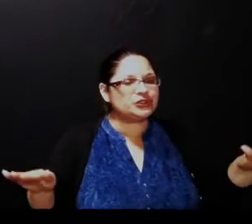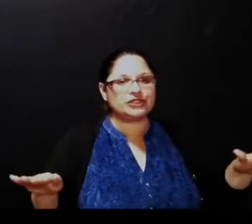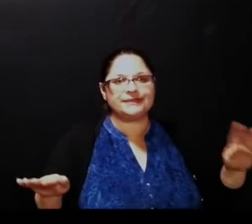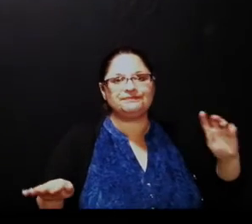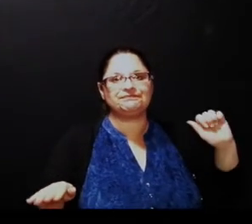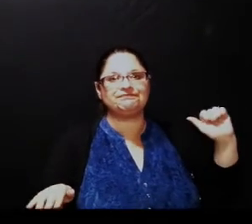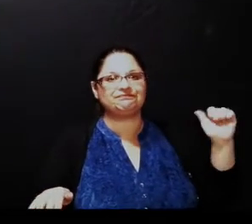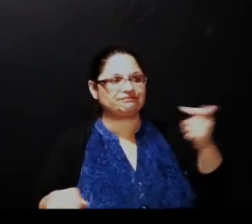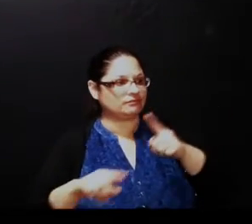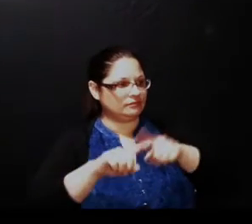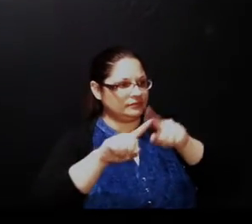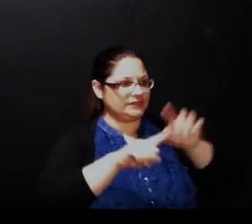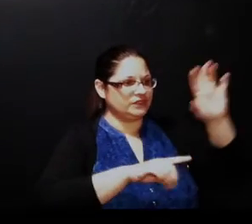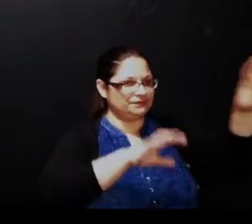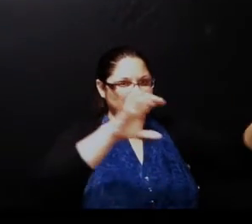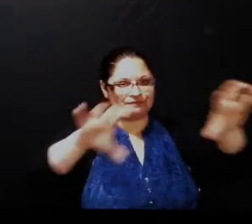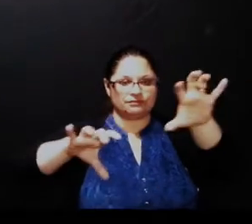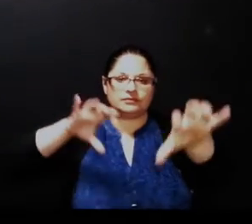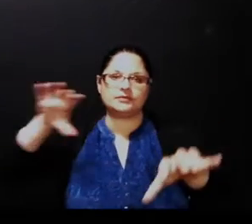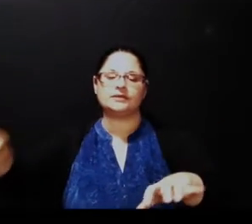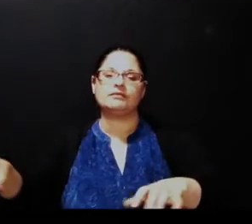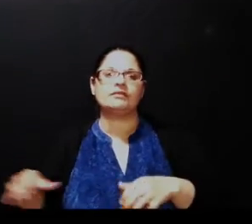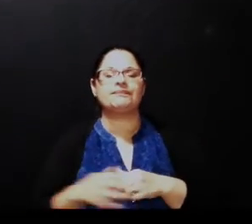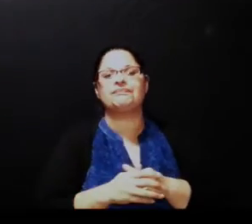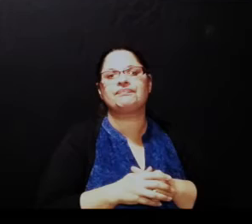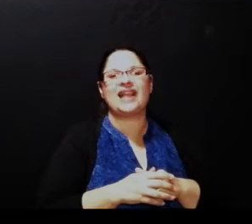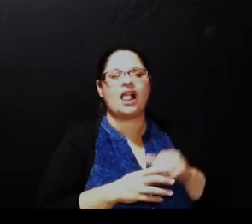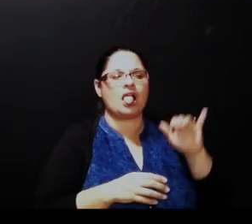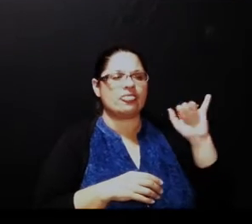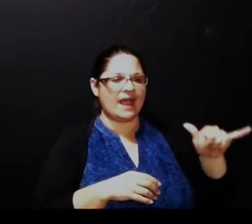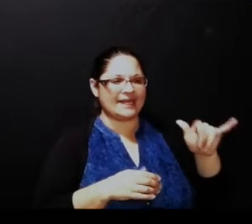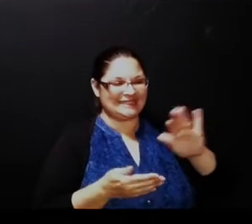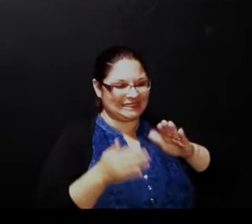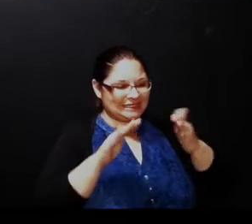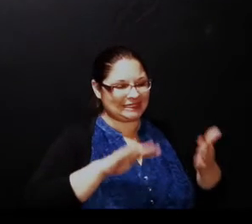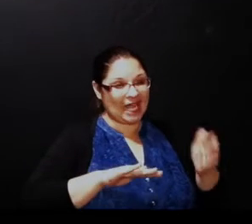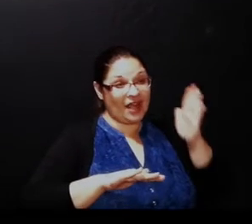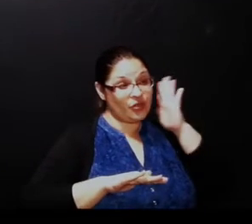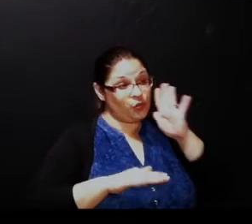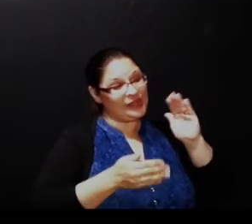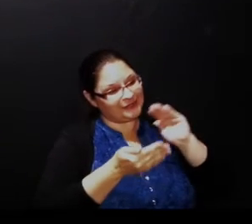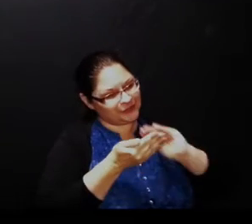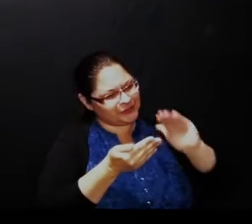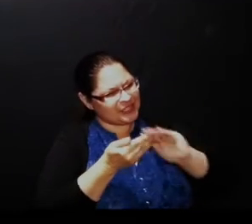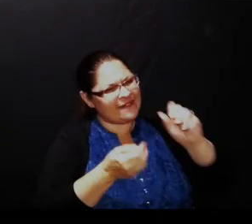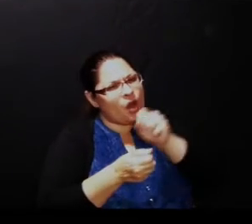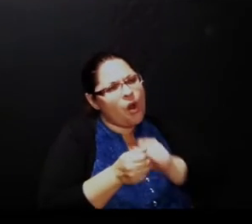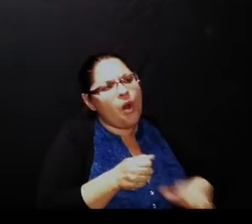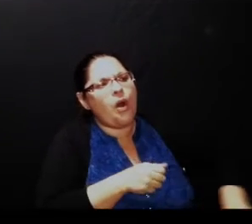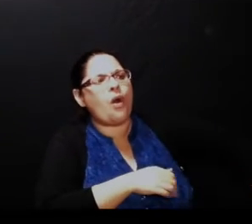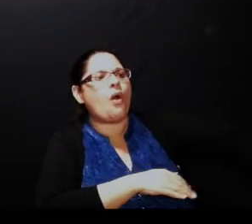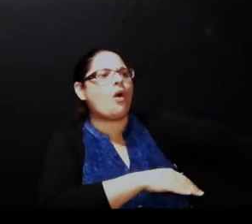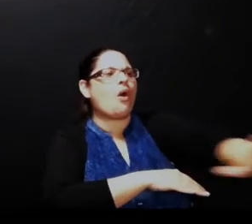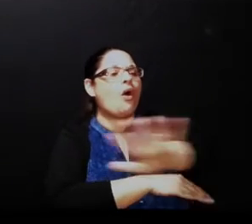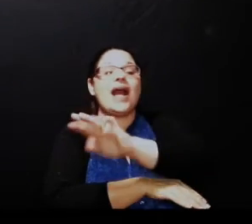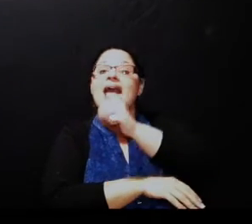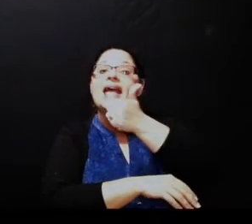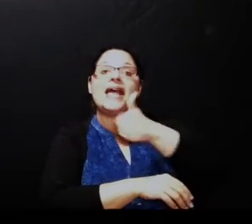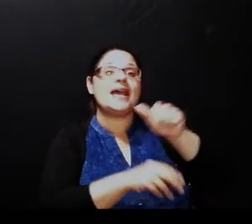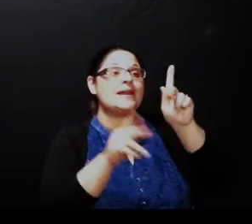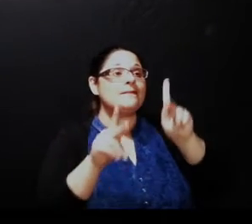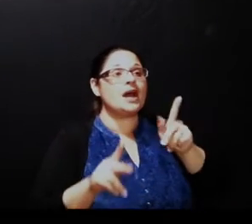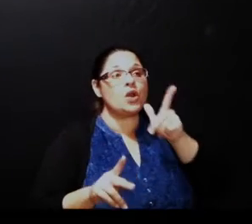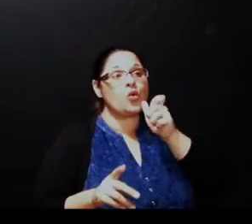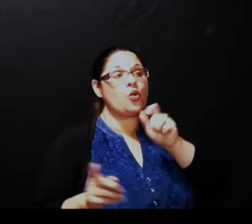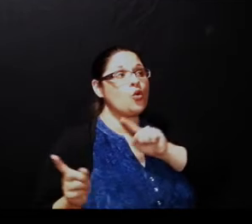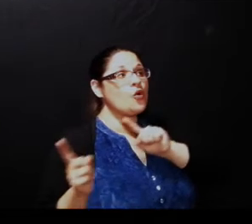It'd be worldwide. His death would be atoning for every sin of every person who would come to him in faith and in trust